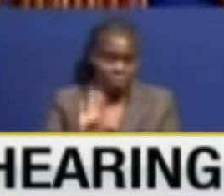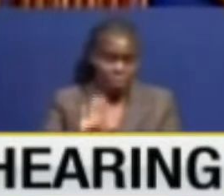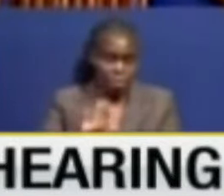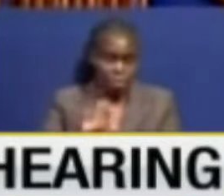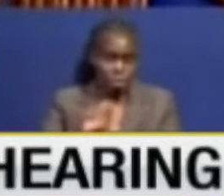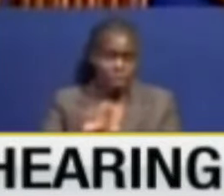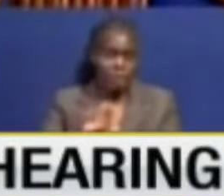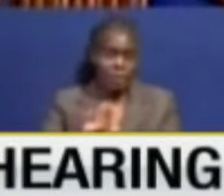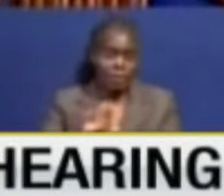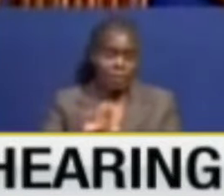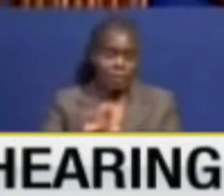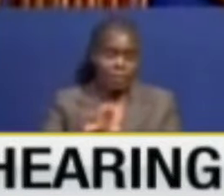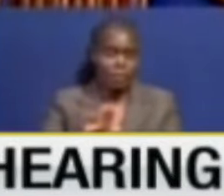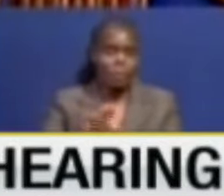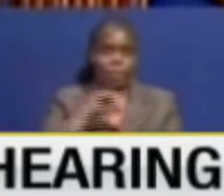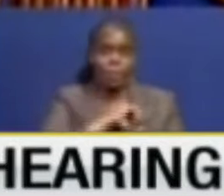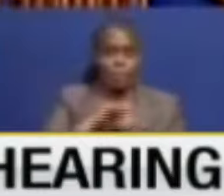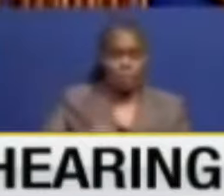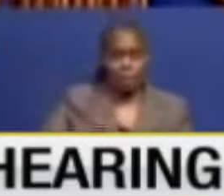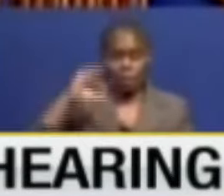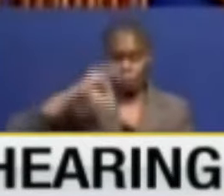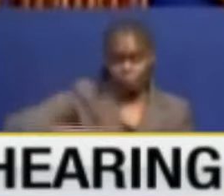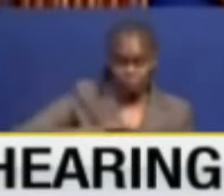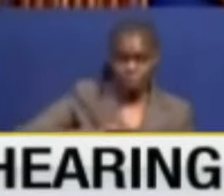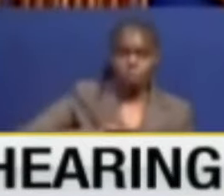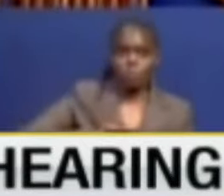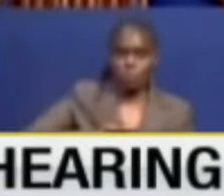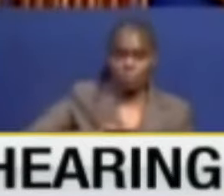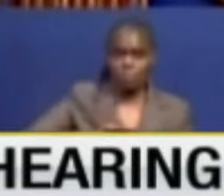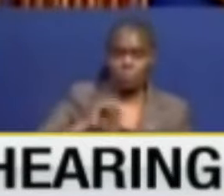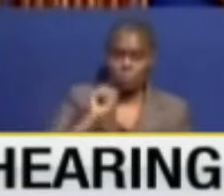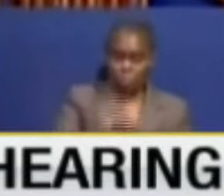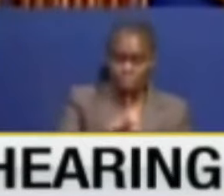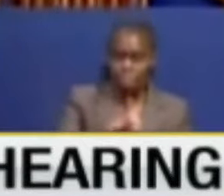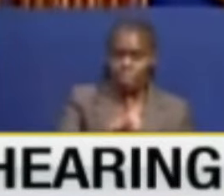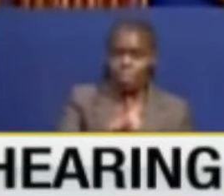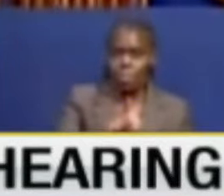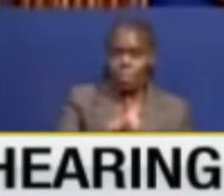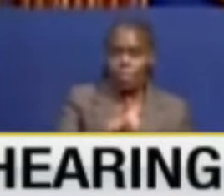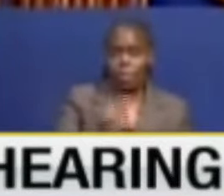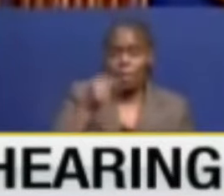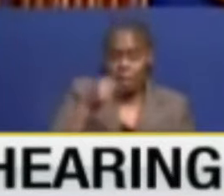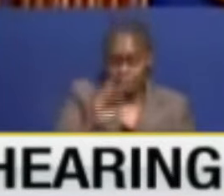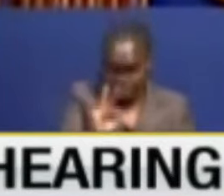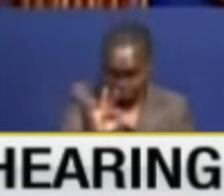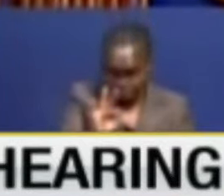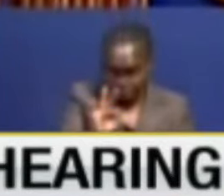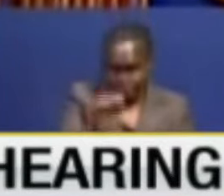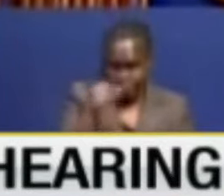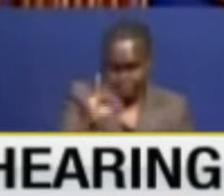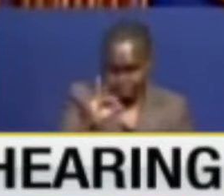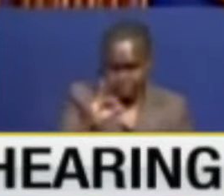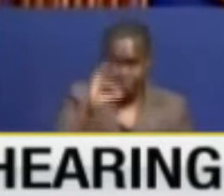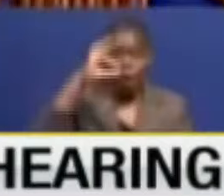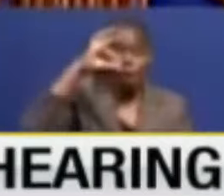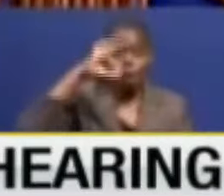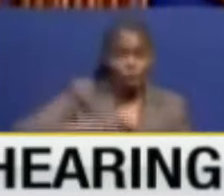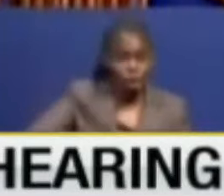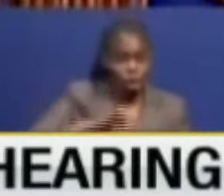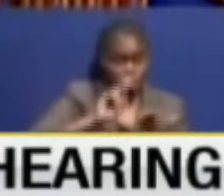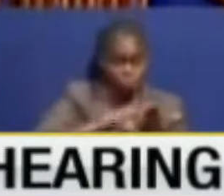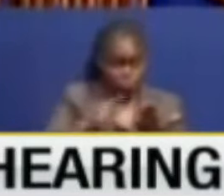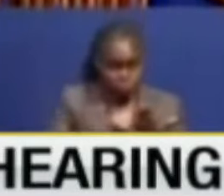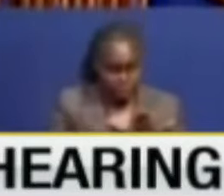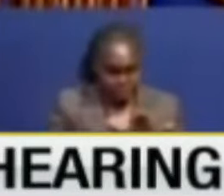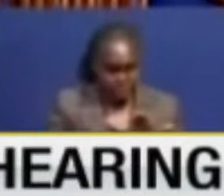county delegations of the Senate vote to uphold any impeachment charge. If, however, the vote in the Senate fails